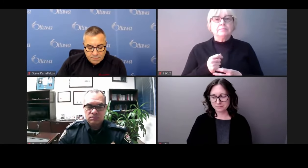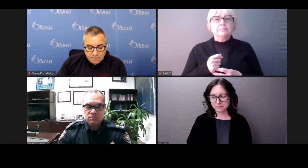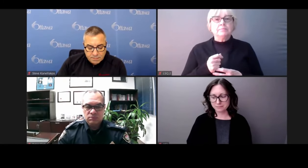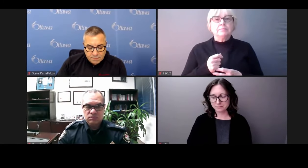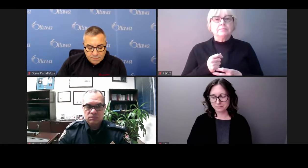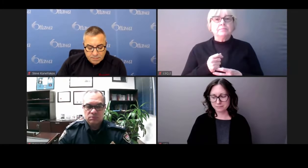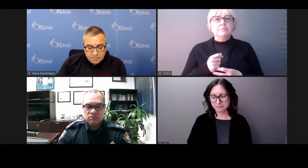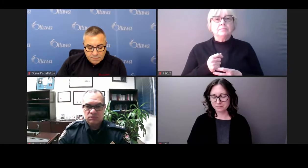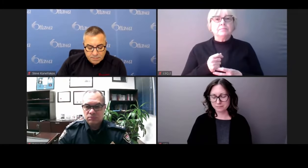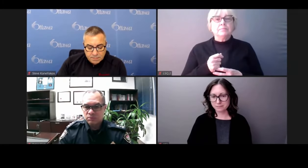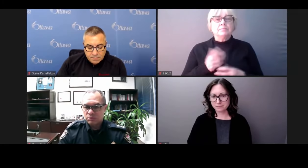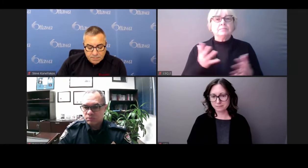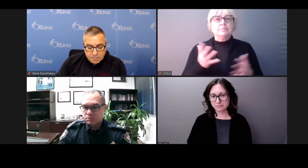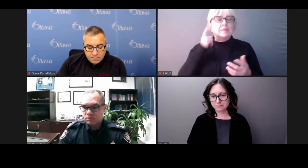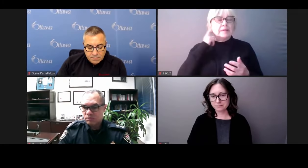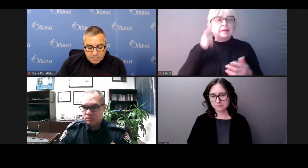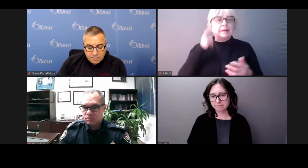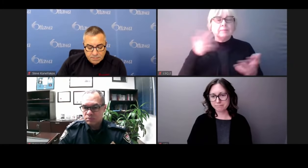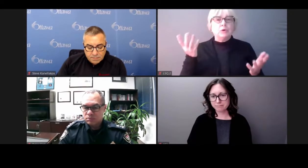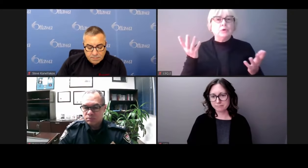On t'entend pas, Marie-Christine.